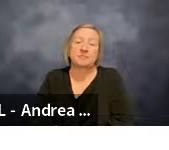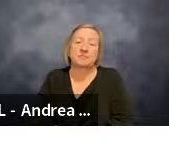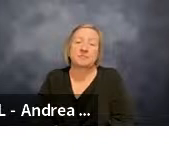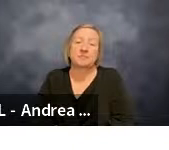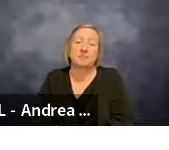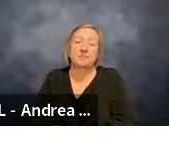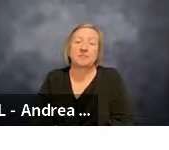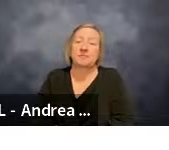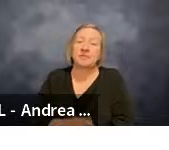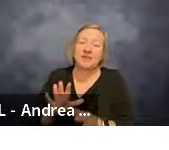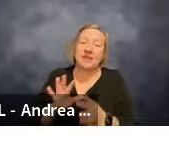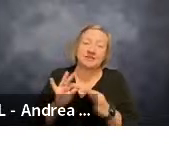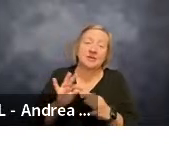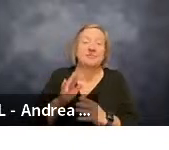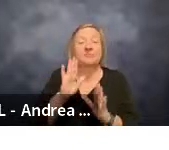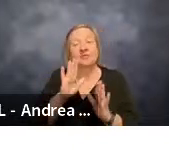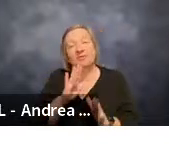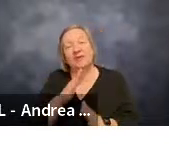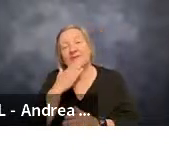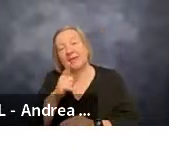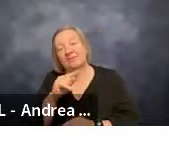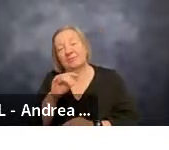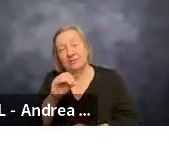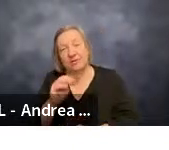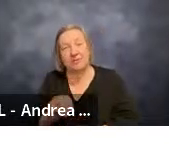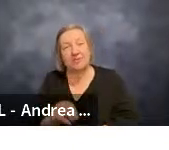That's all. It's great. Thank you, Tom.